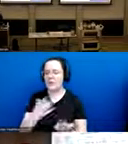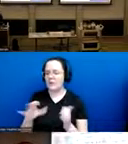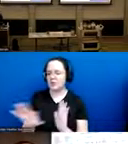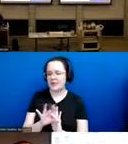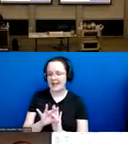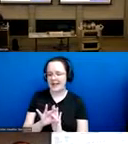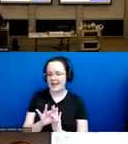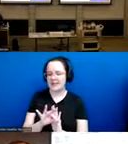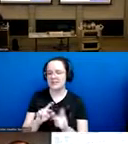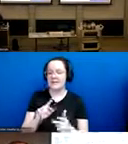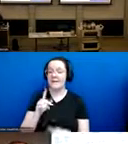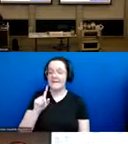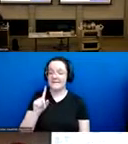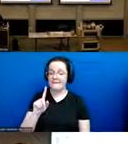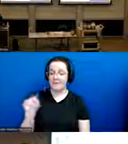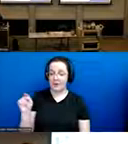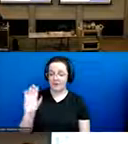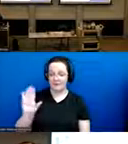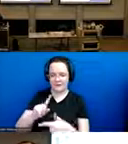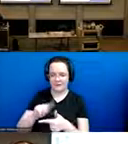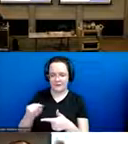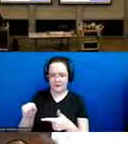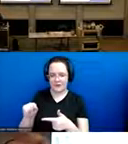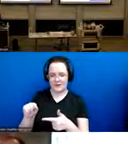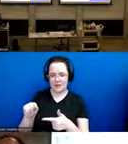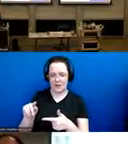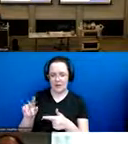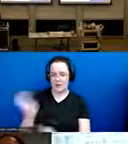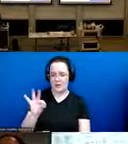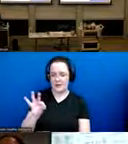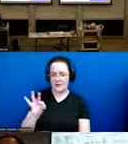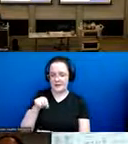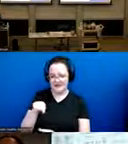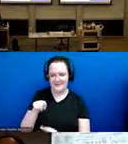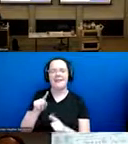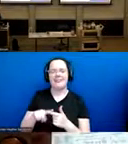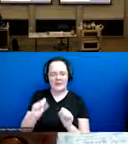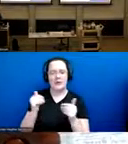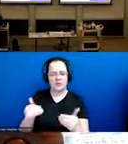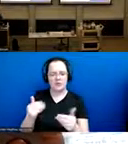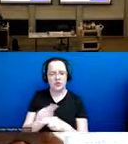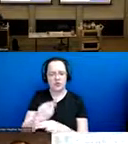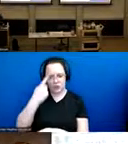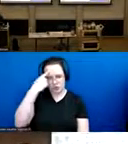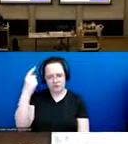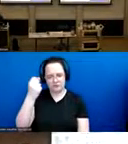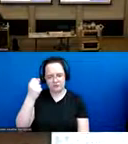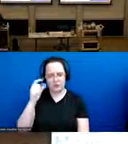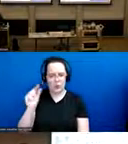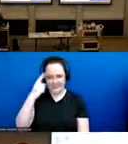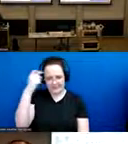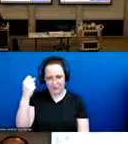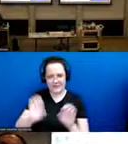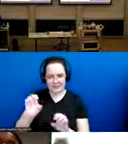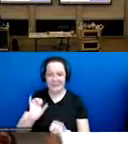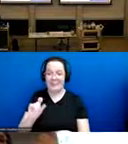the frequency of these photons that are produced in a way that then we can do experiments with quantum memories with them, right? This is the first one. And the second